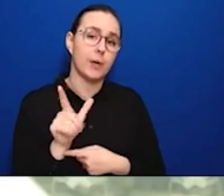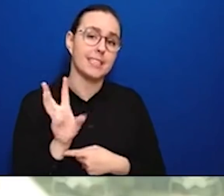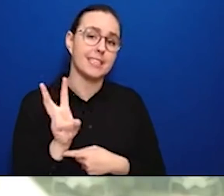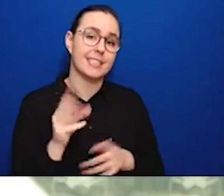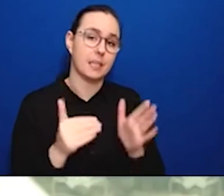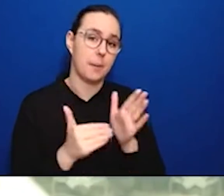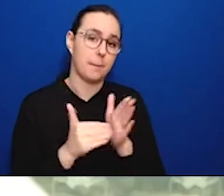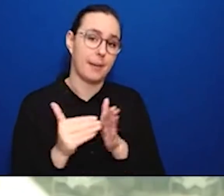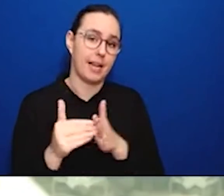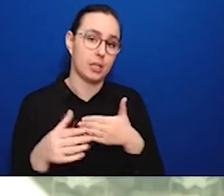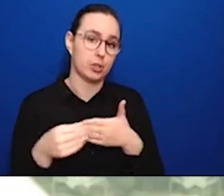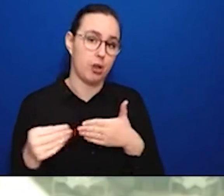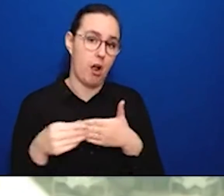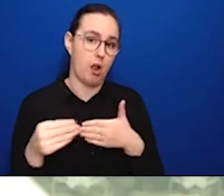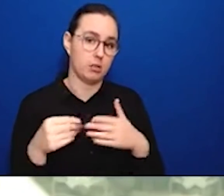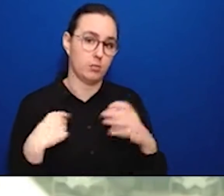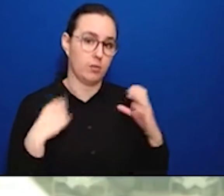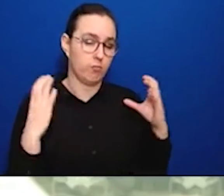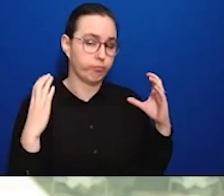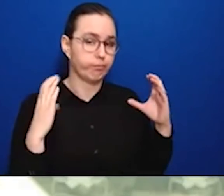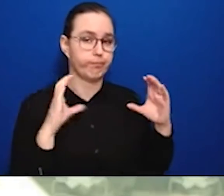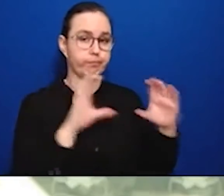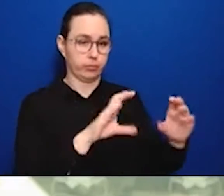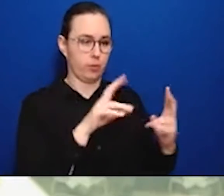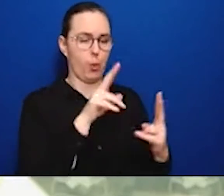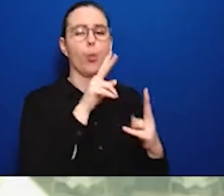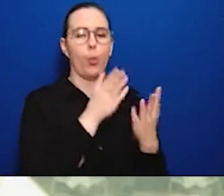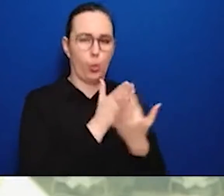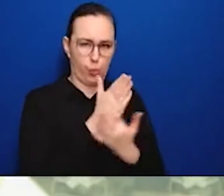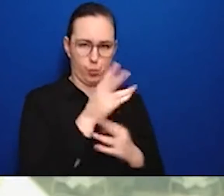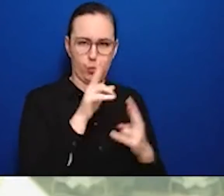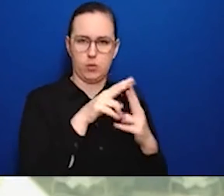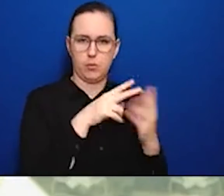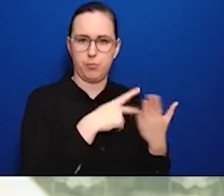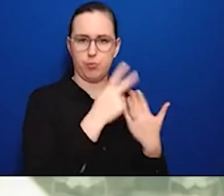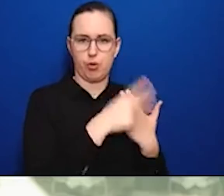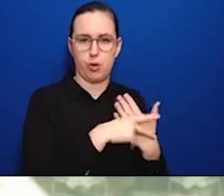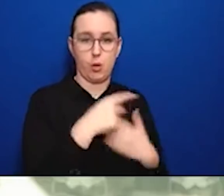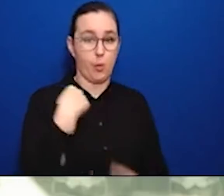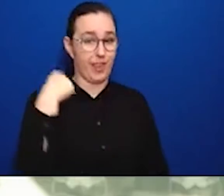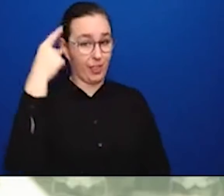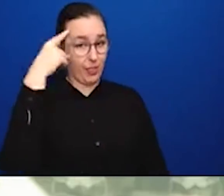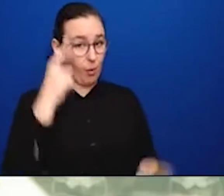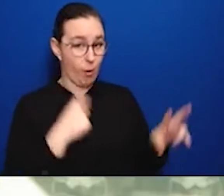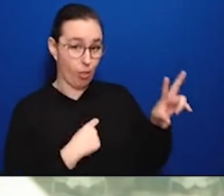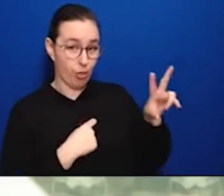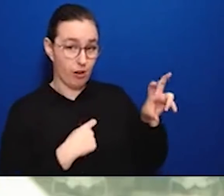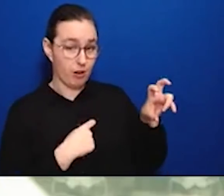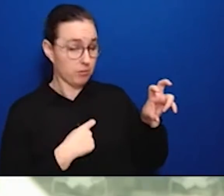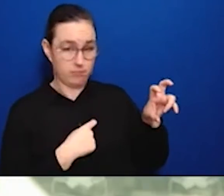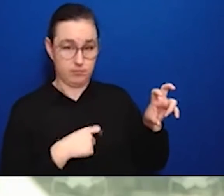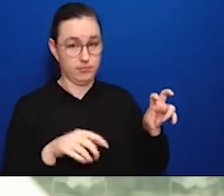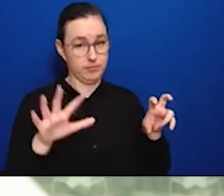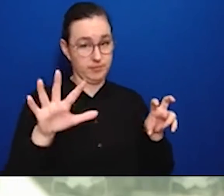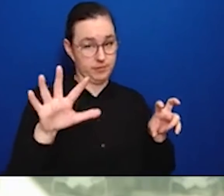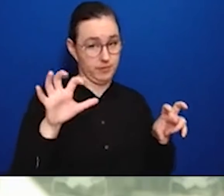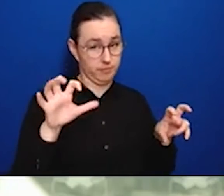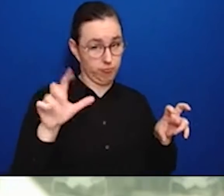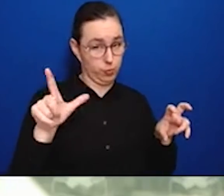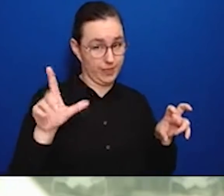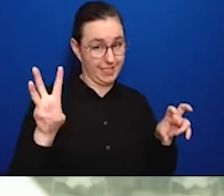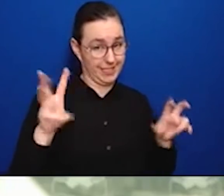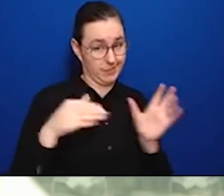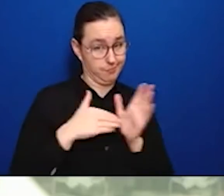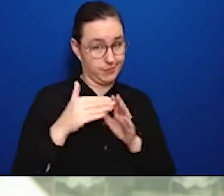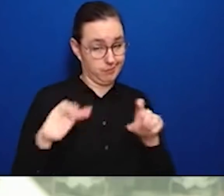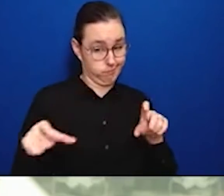that if the need was there, we would provide the support. We will be launching the program in early January. Businesses that have